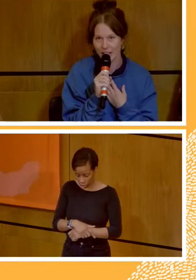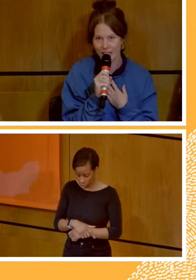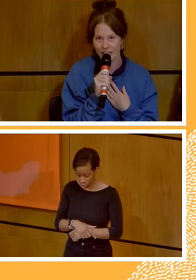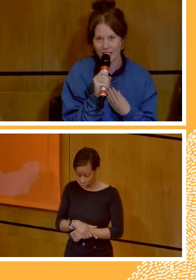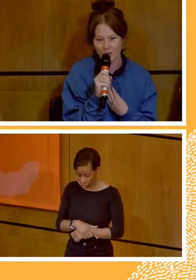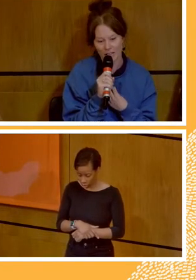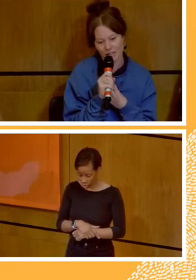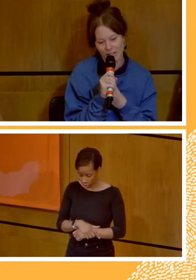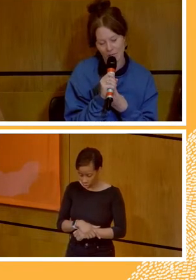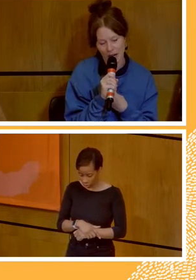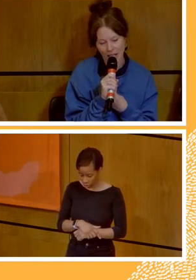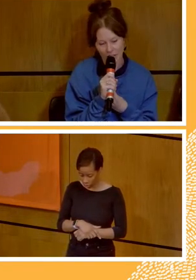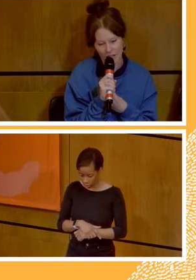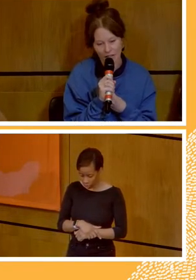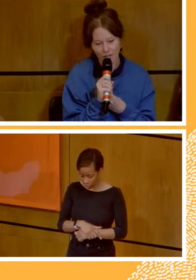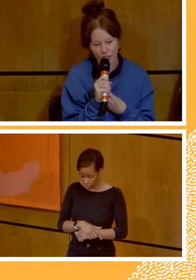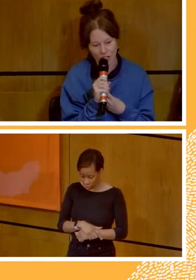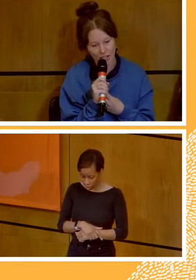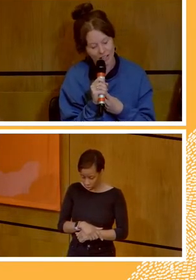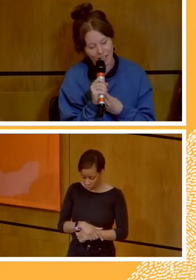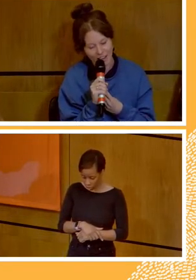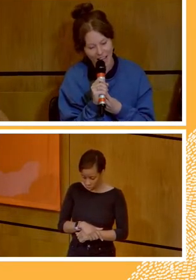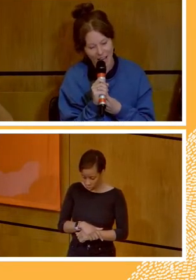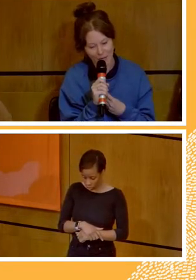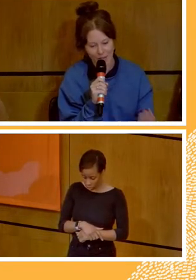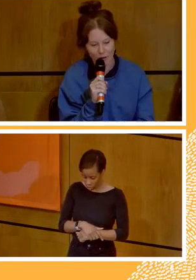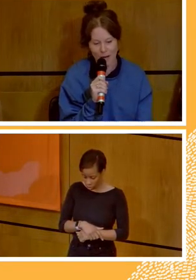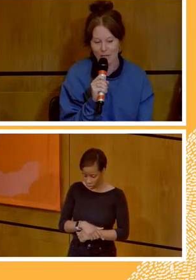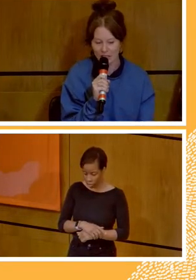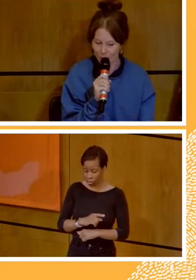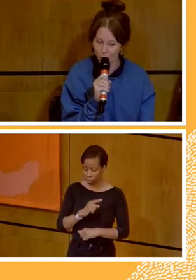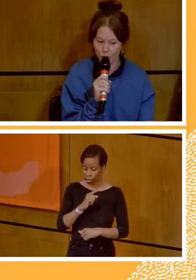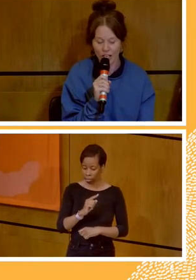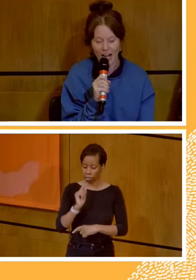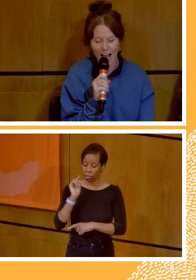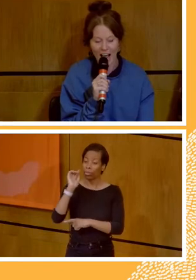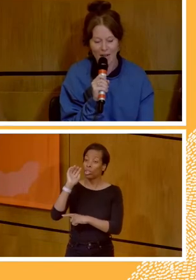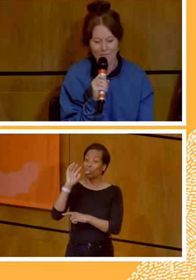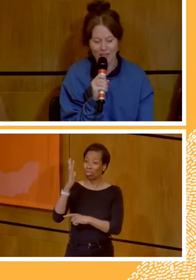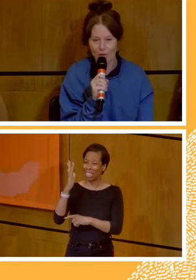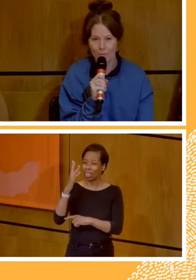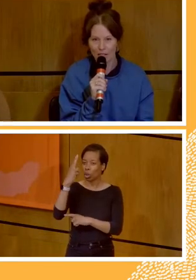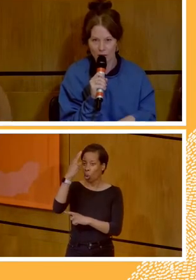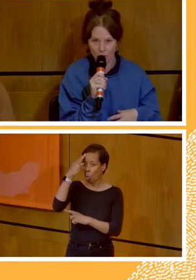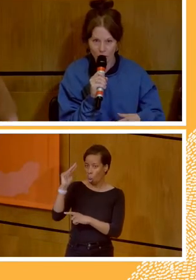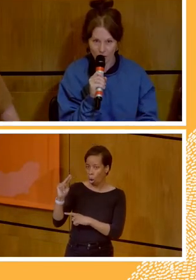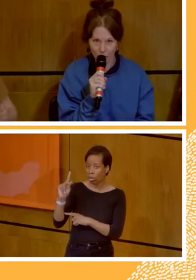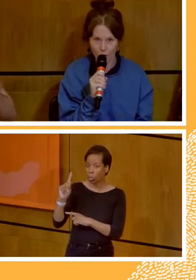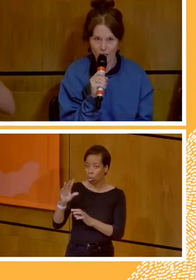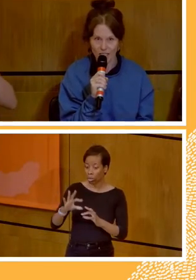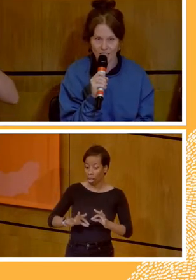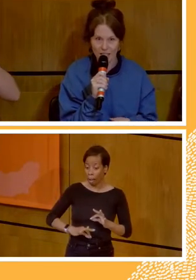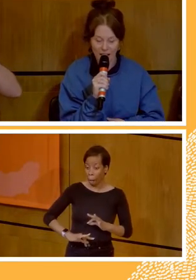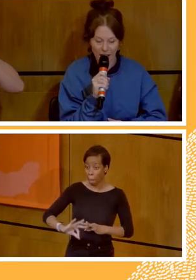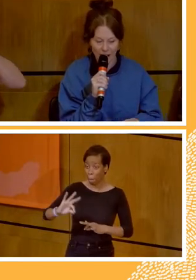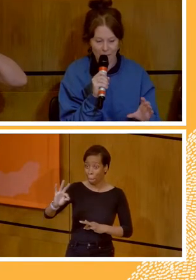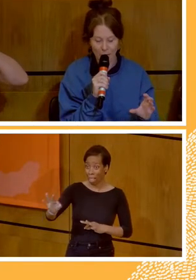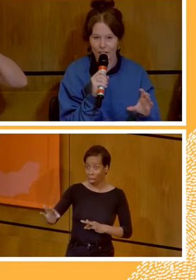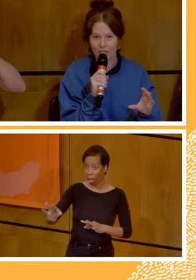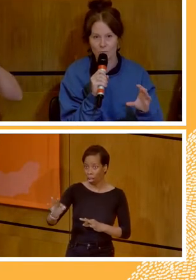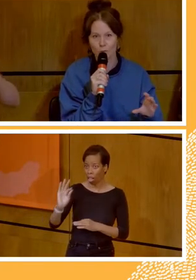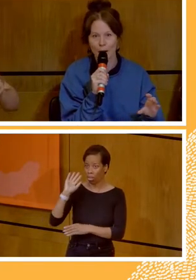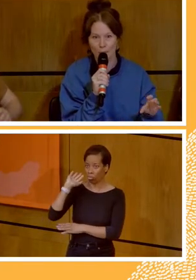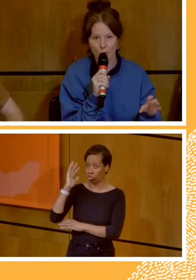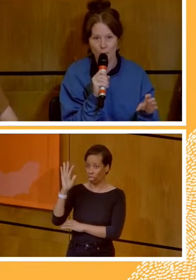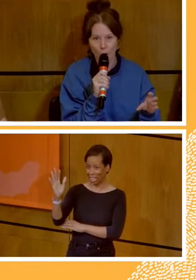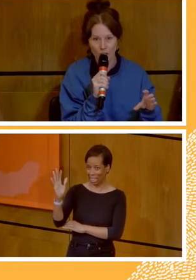tree. So in Pakenyao culture, whenever a baby is born, their umbilical cord is put